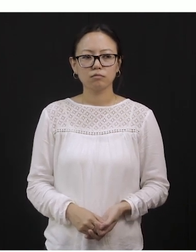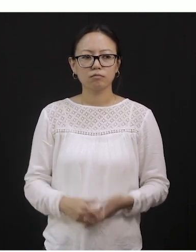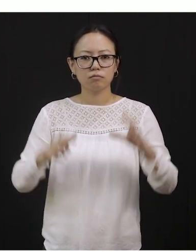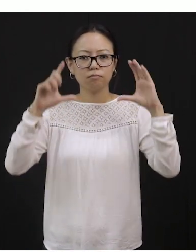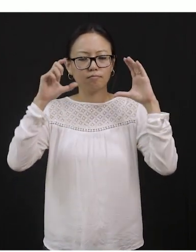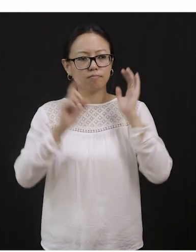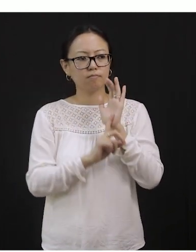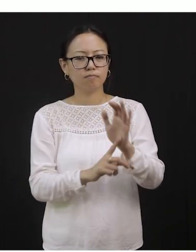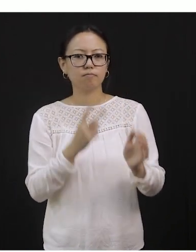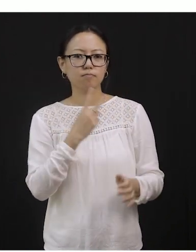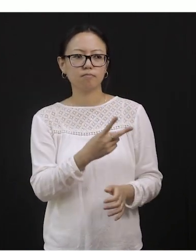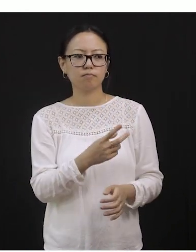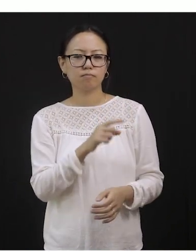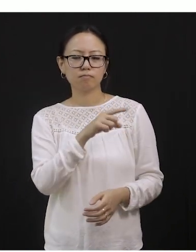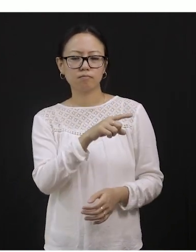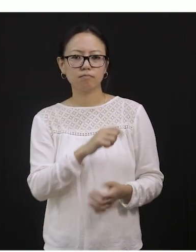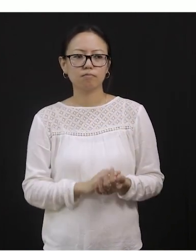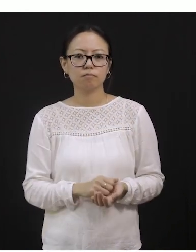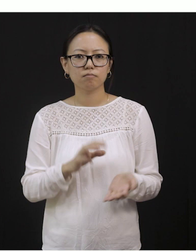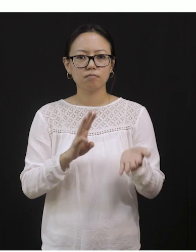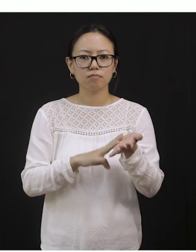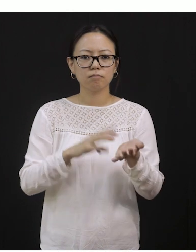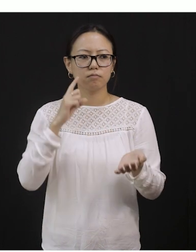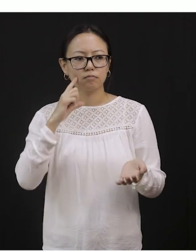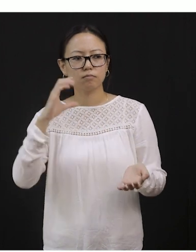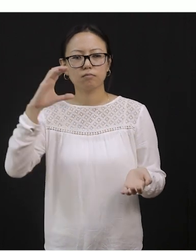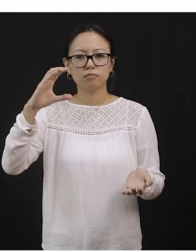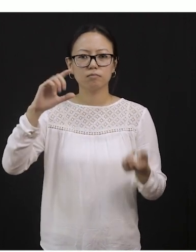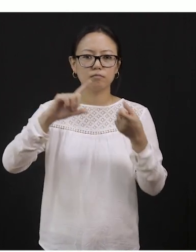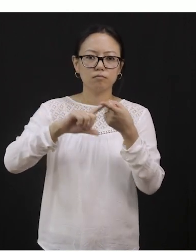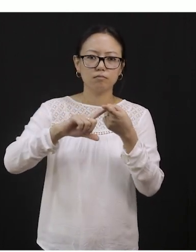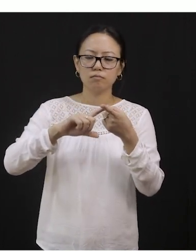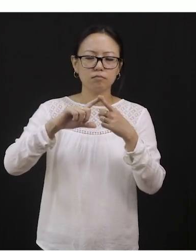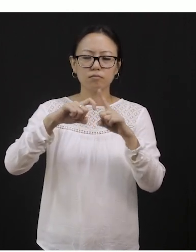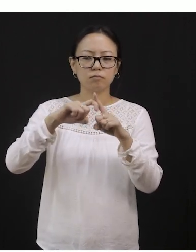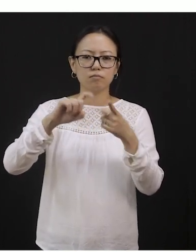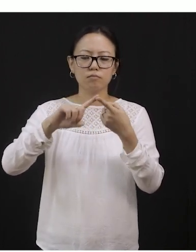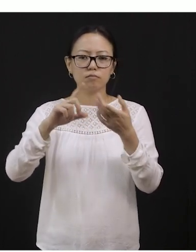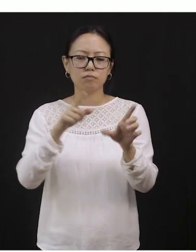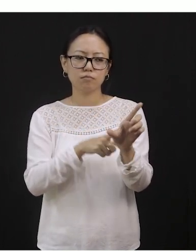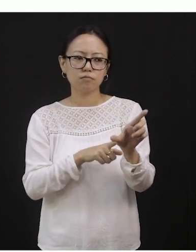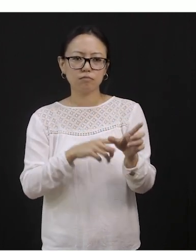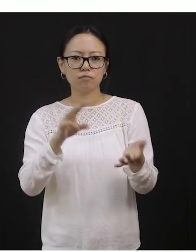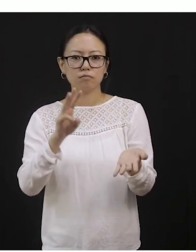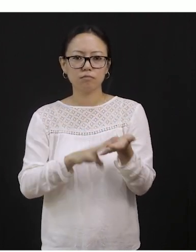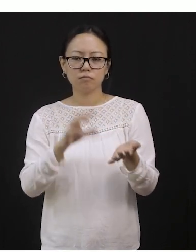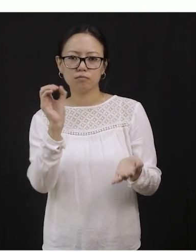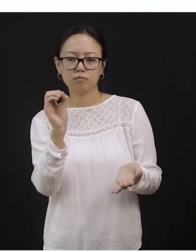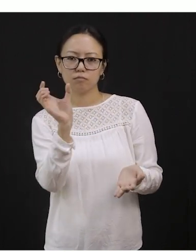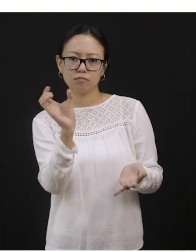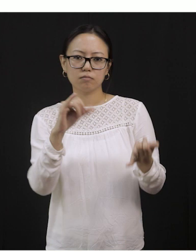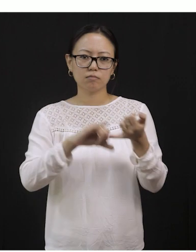here, this is another cartoon character, and this is Mickey Mouse.